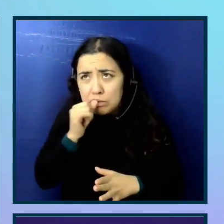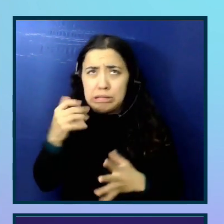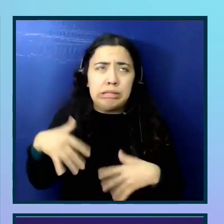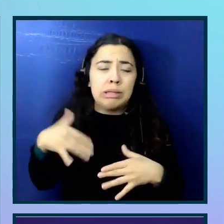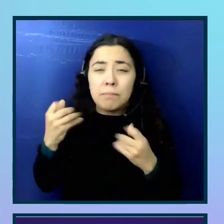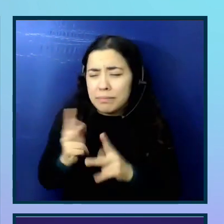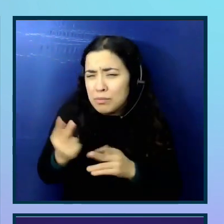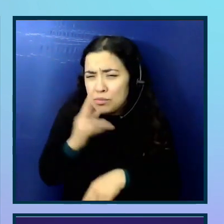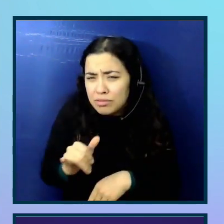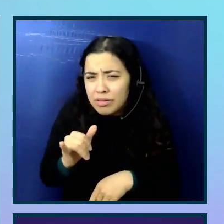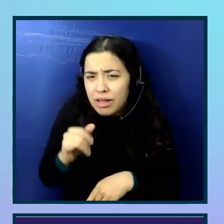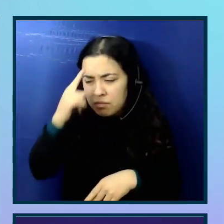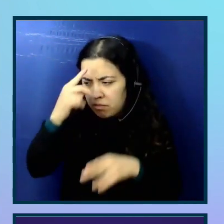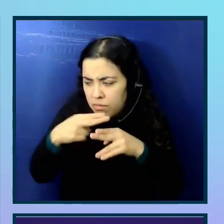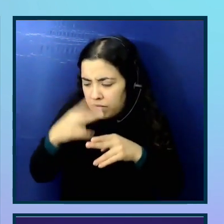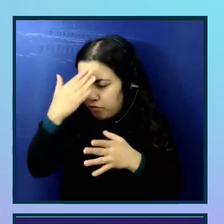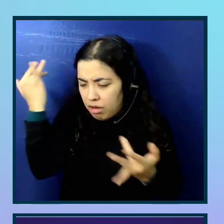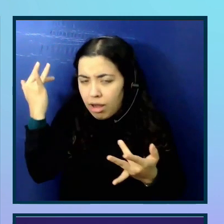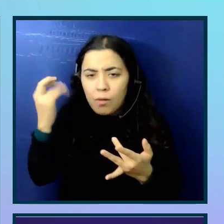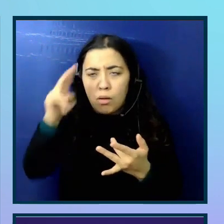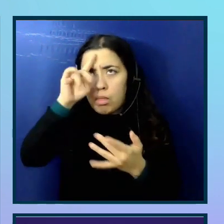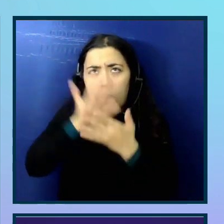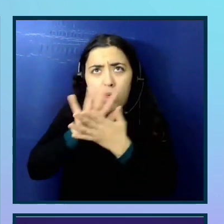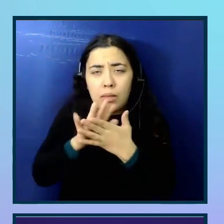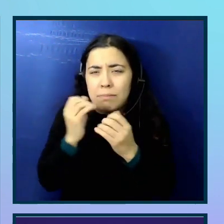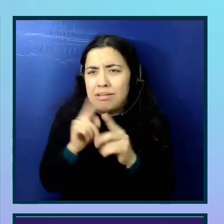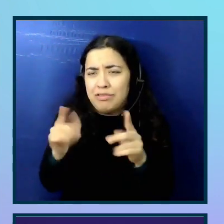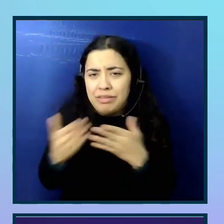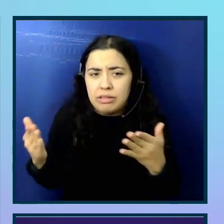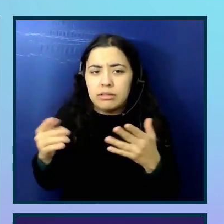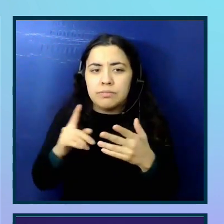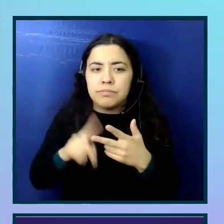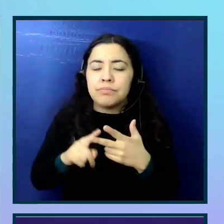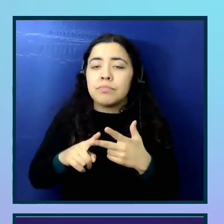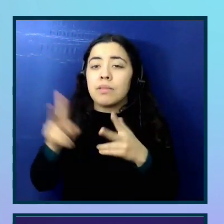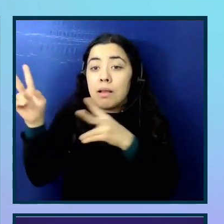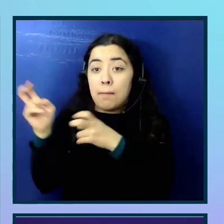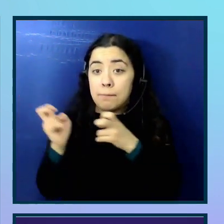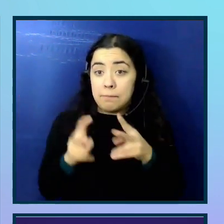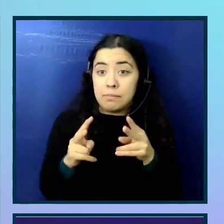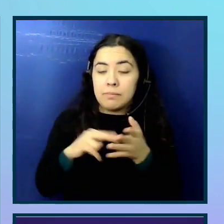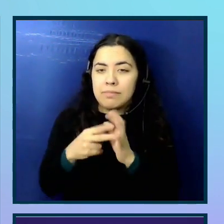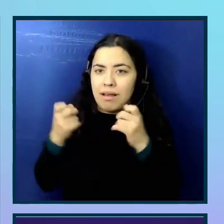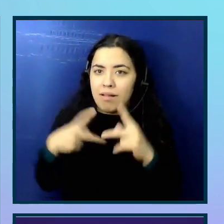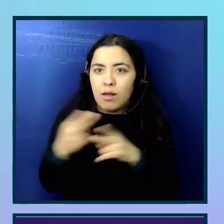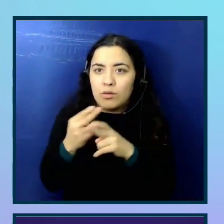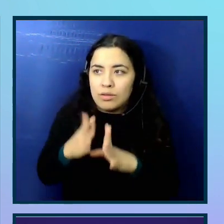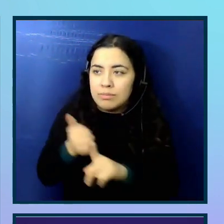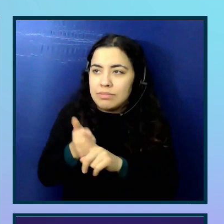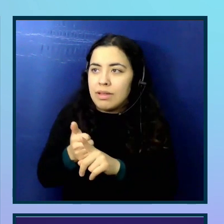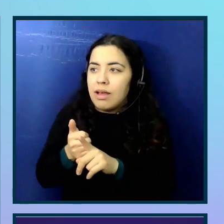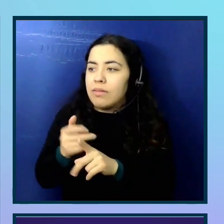memory, for brain fog, for lots of things. Things like copy and paste allow users to paste content into